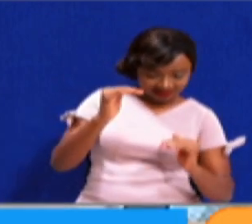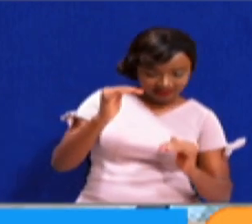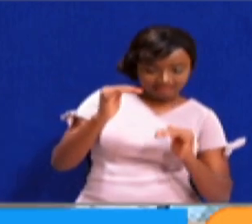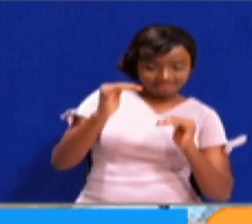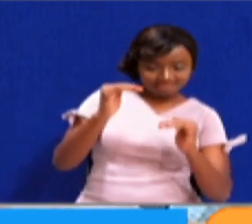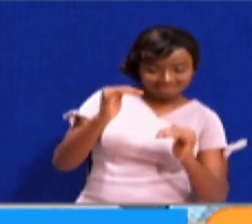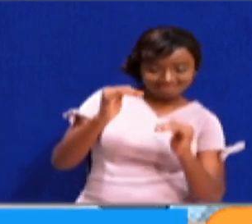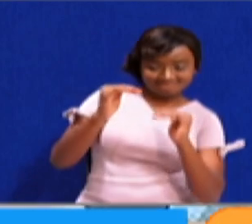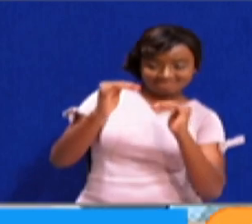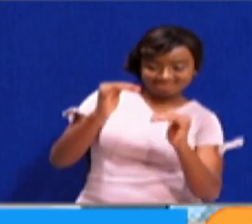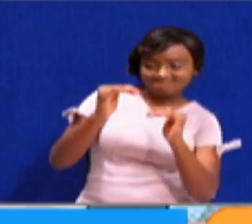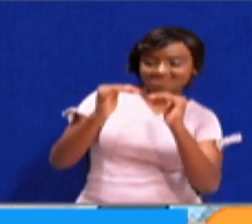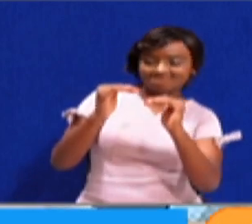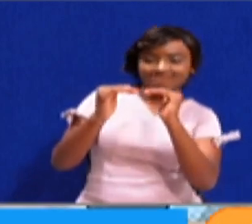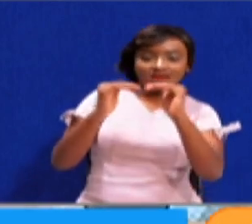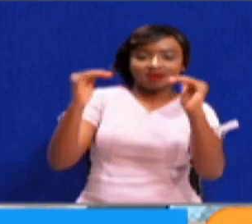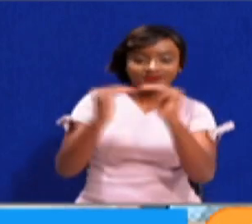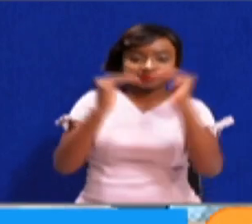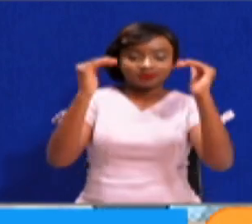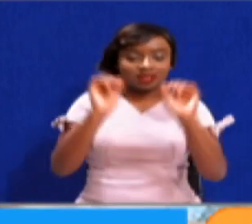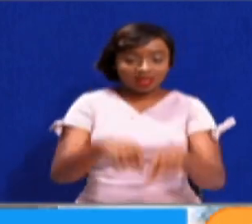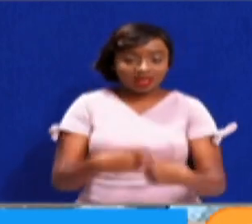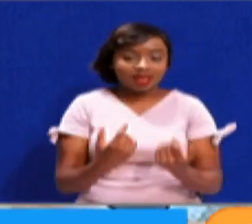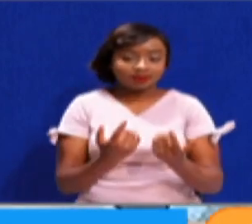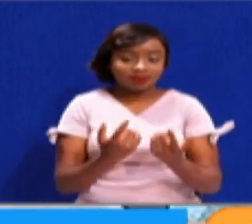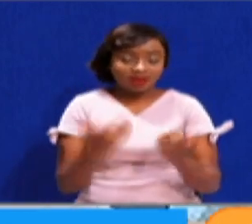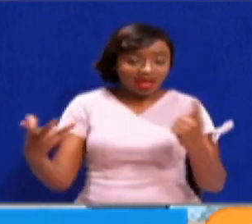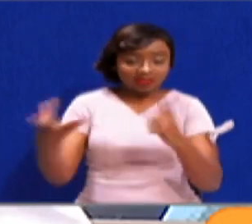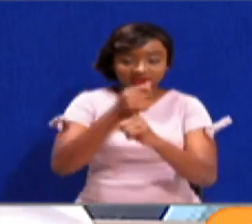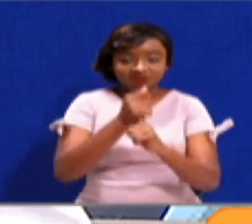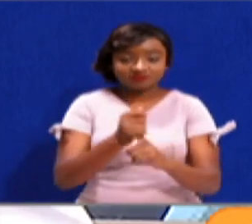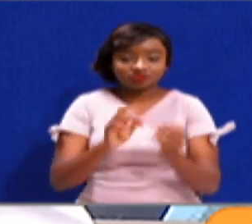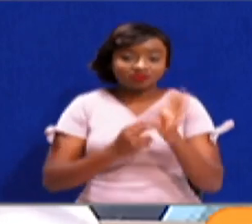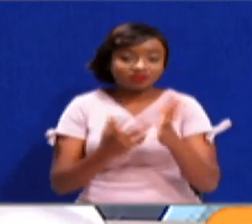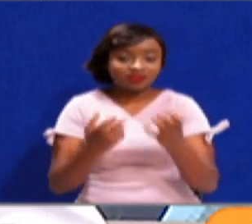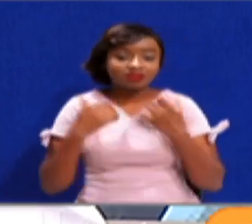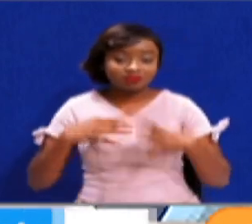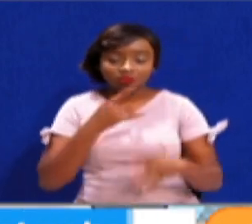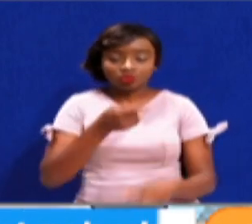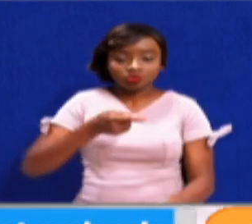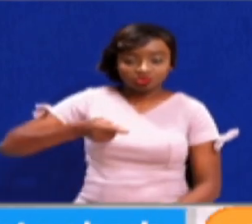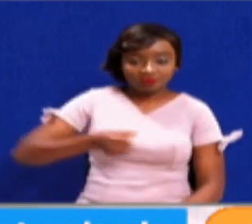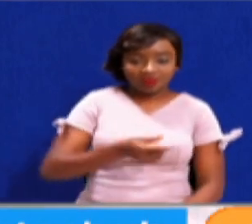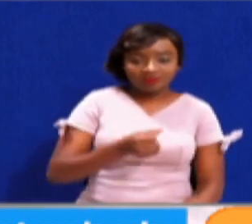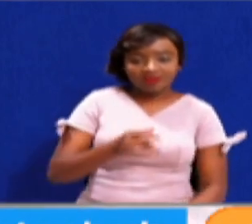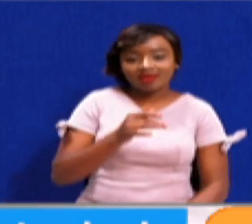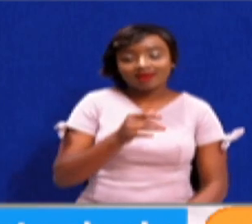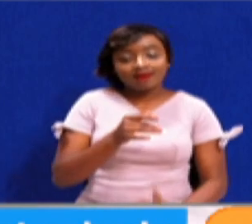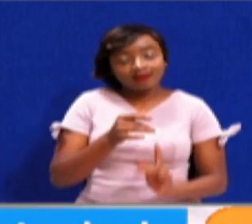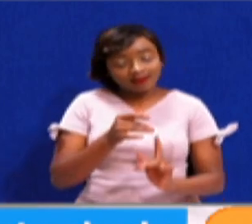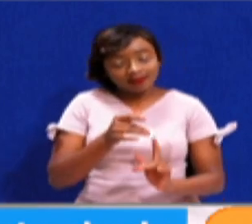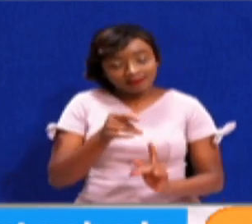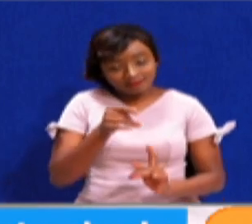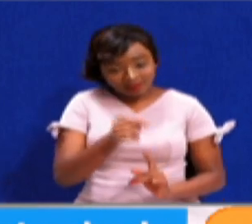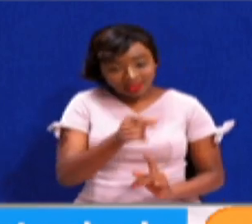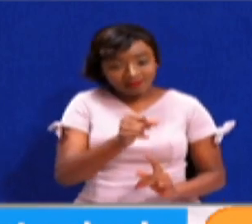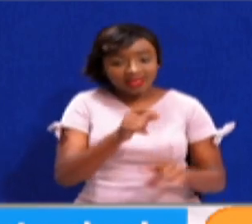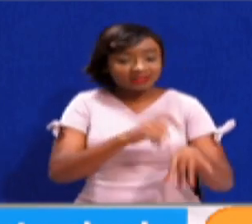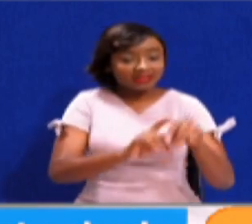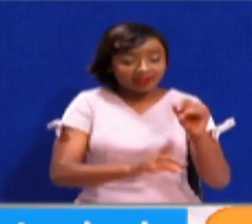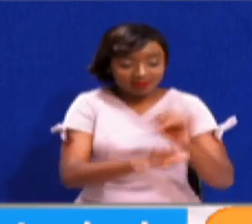who are paying their rates, for example, mm-hmm. or who are able to pay whatever rates. Yeah. And whatever. Perhaps that comes from development. Exactly. So, you That's know, what the more